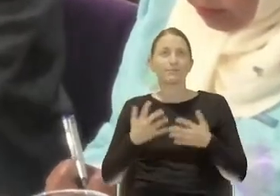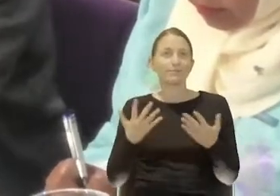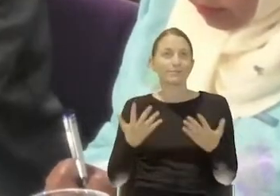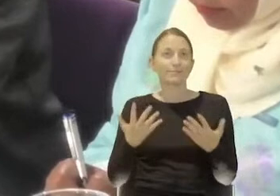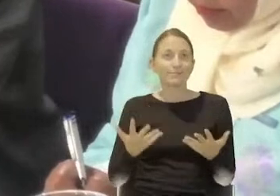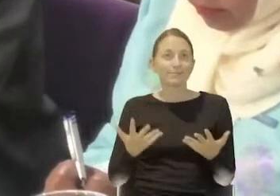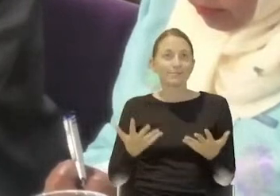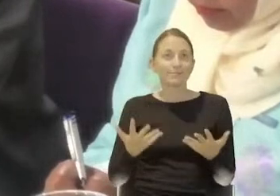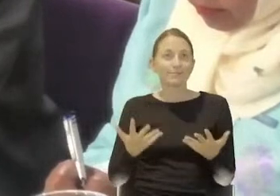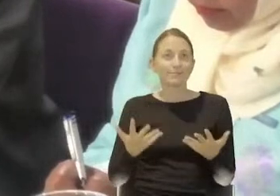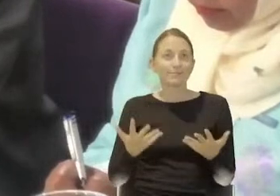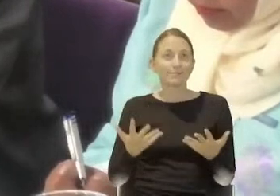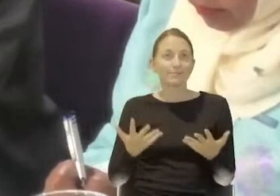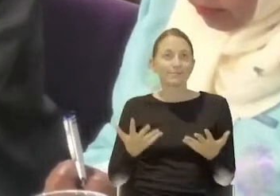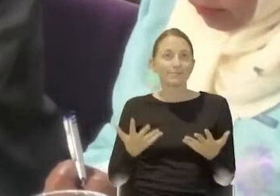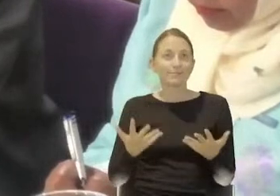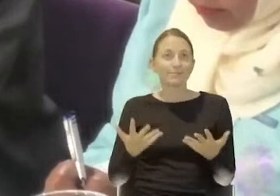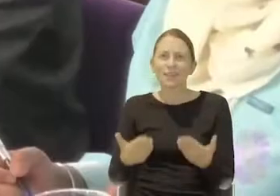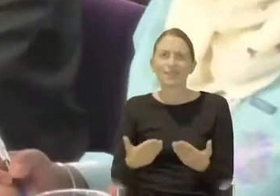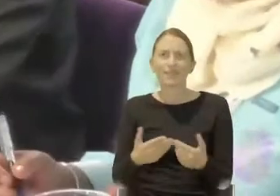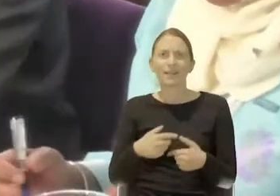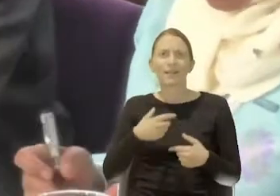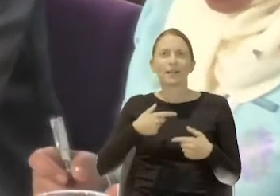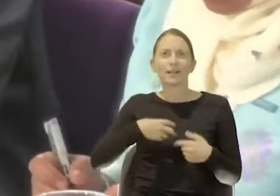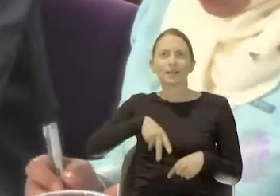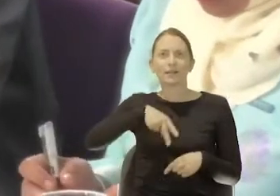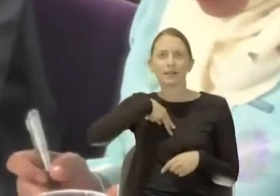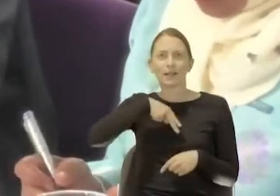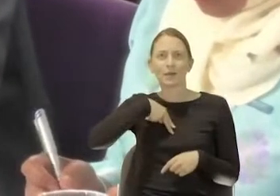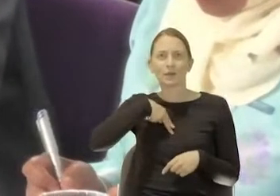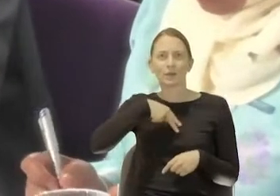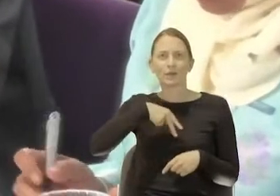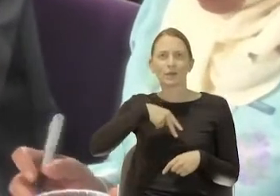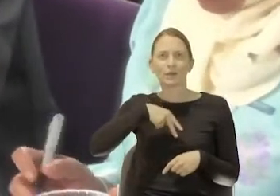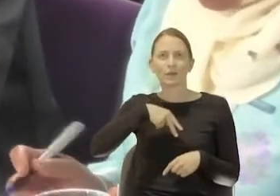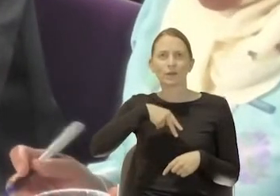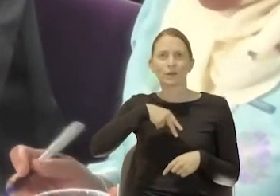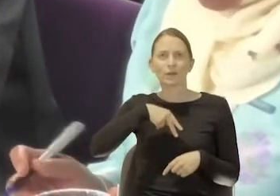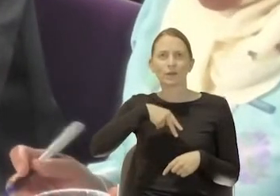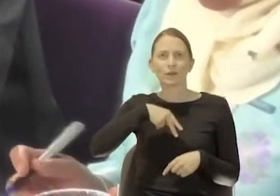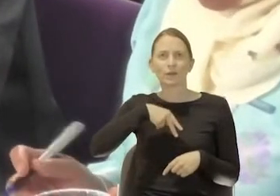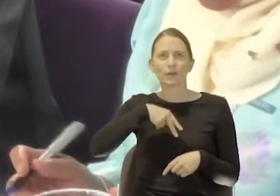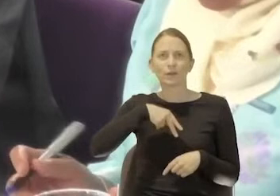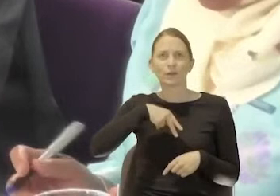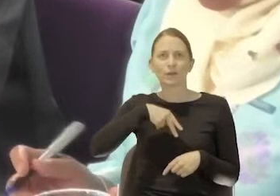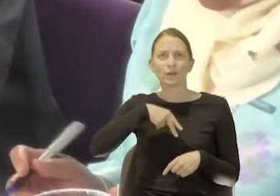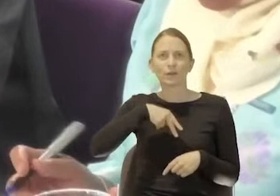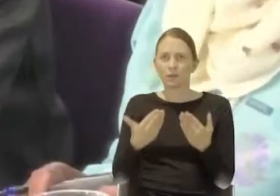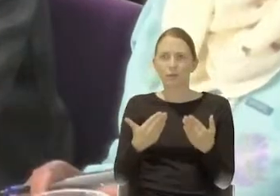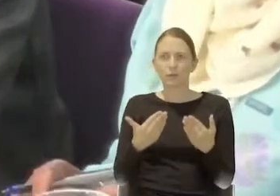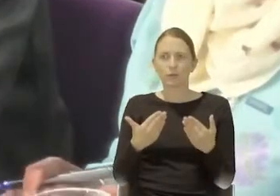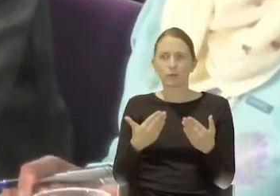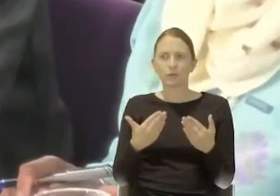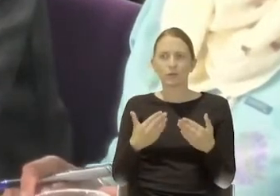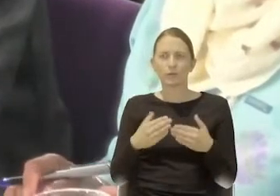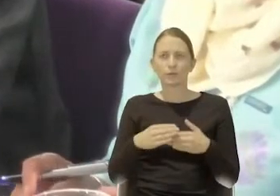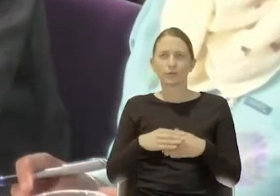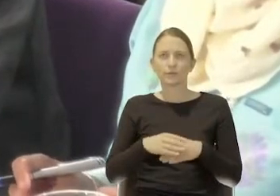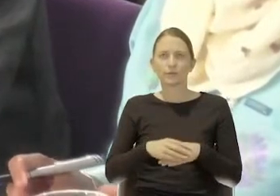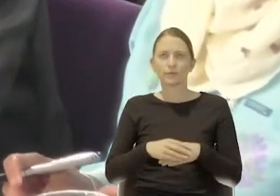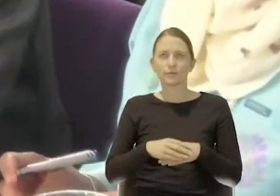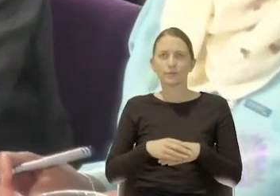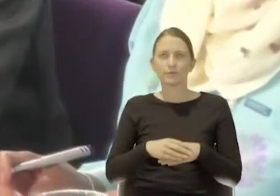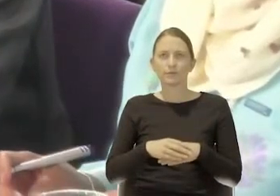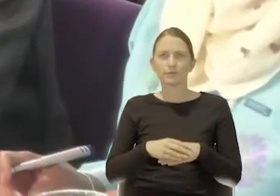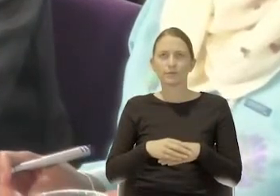Executive Director, Maimuna, with whom I've had the pleasure of working closely with her for the